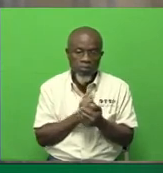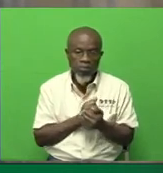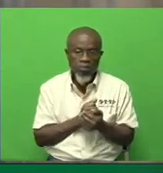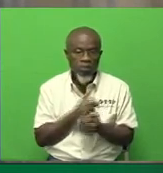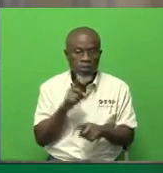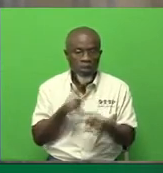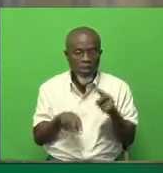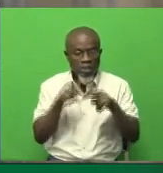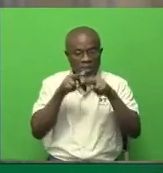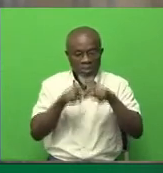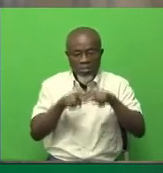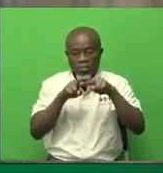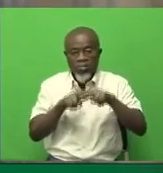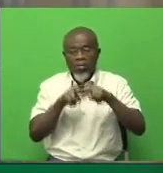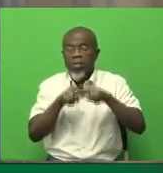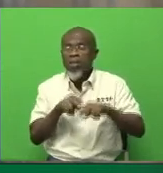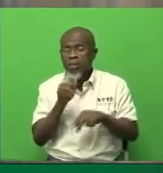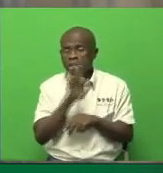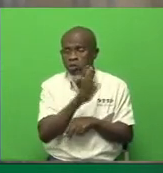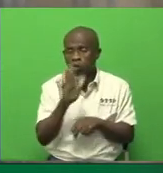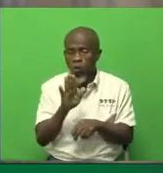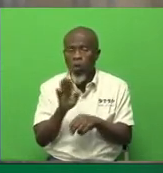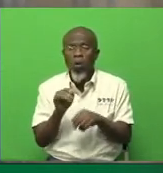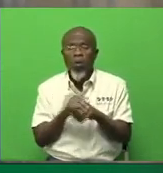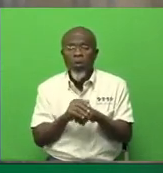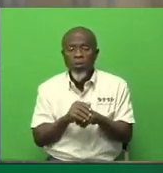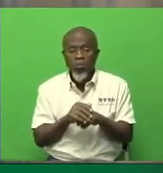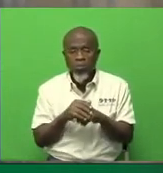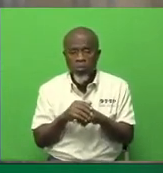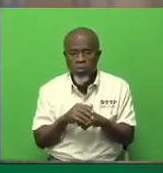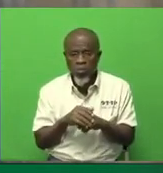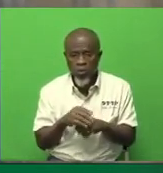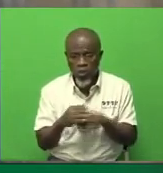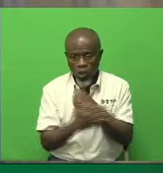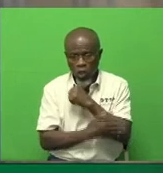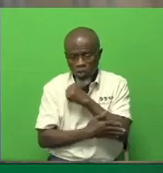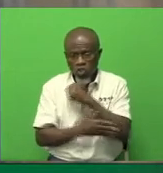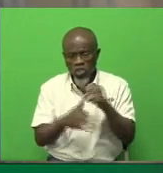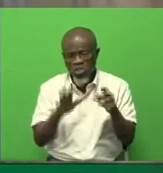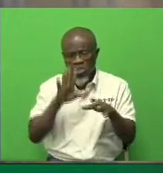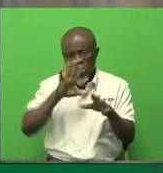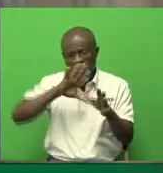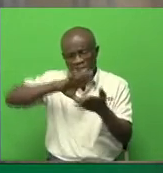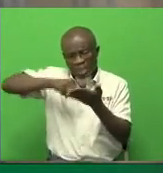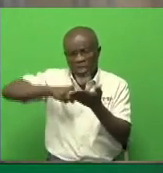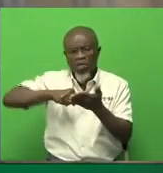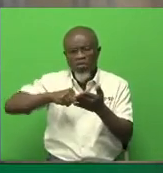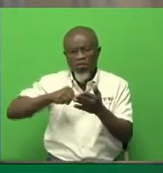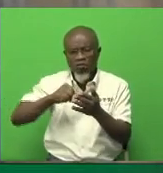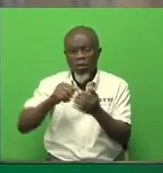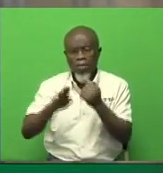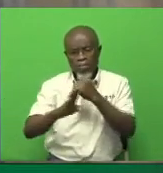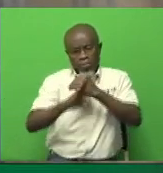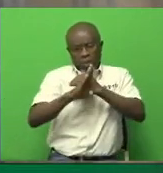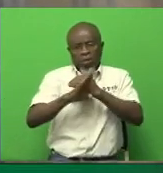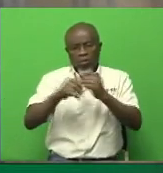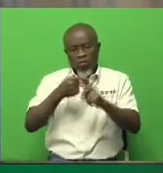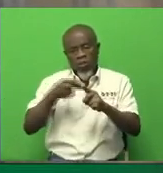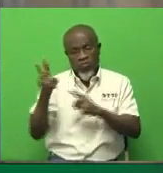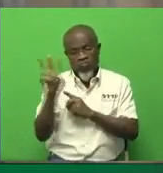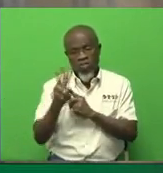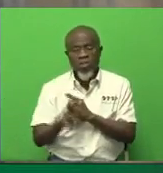on Venezuela unless their radical policy interventions to improve the competitiveness of the energy sector